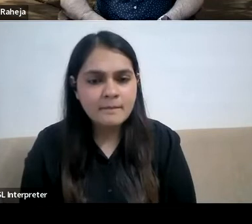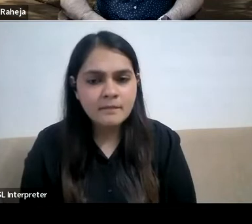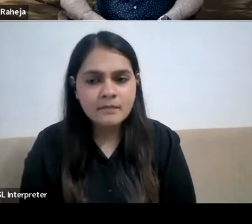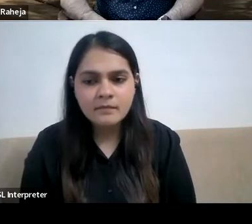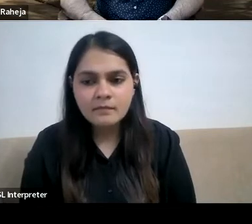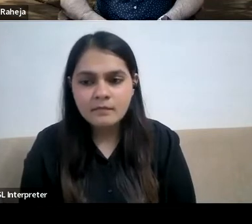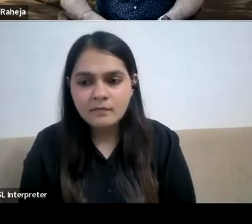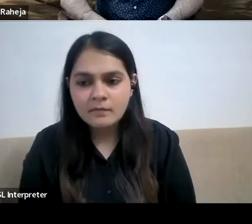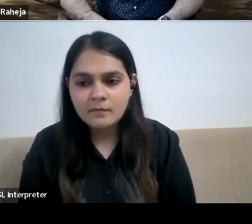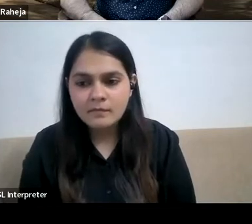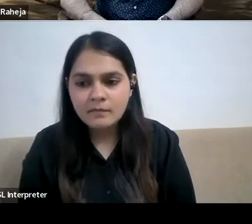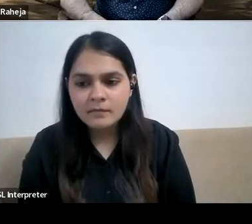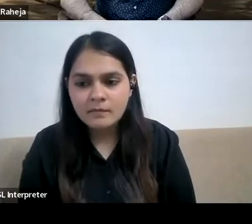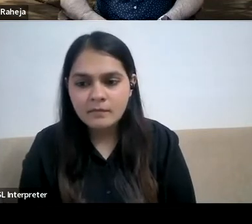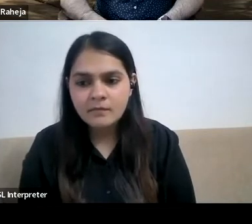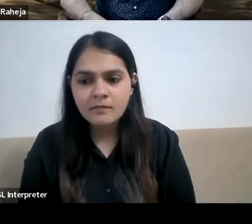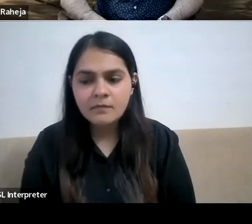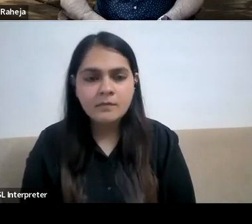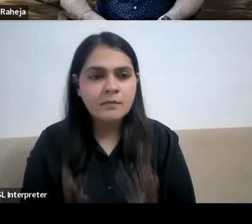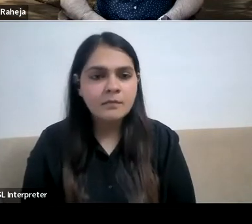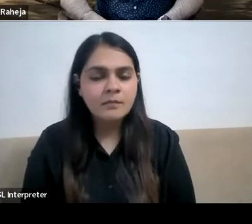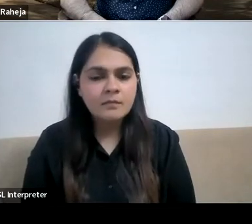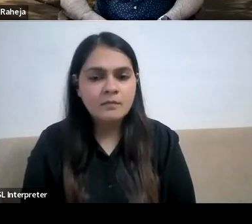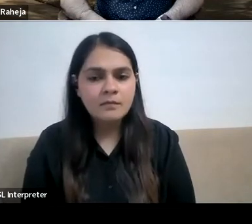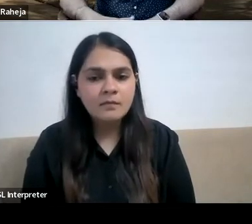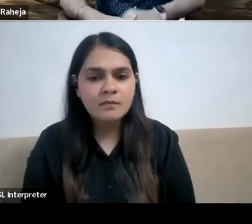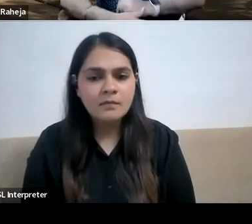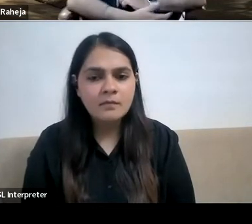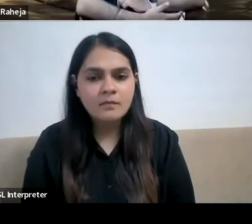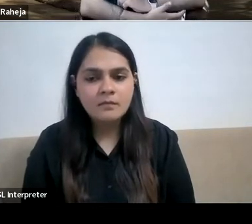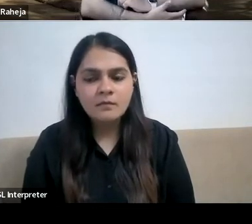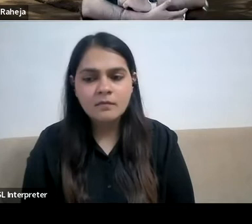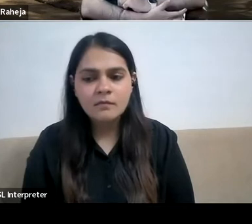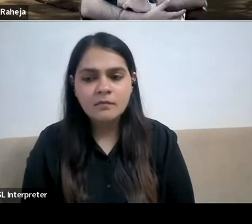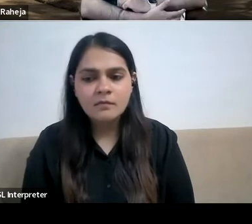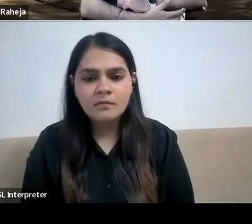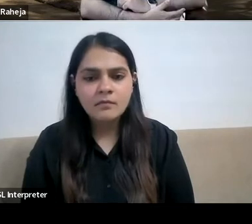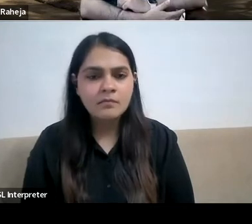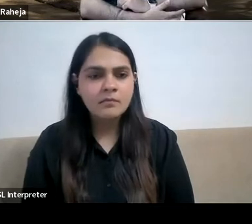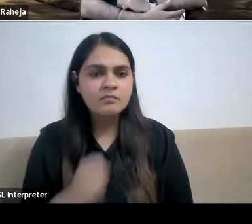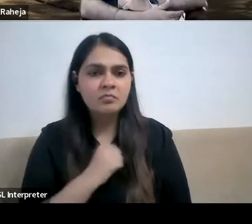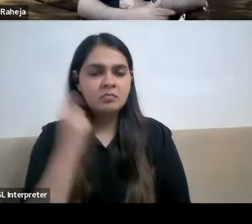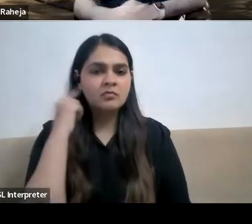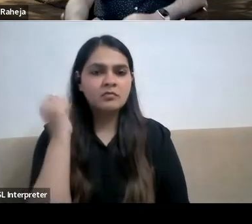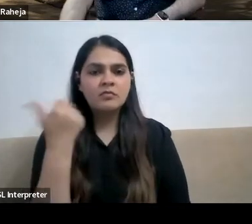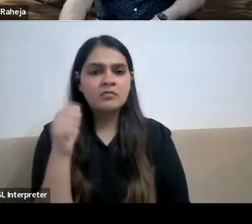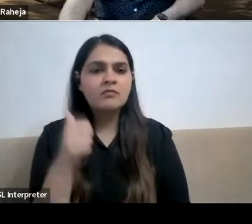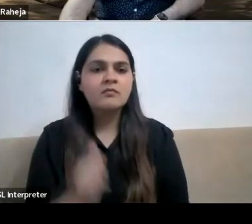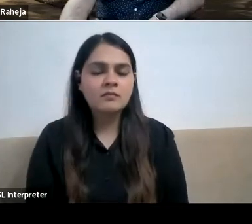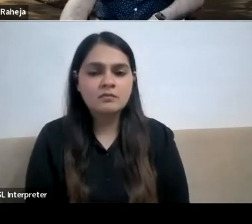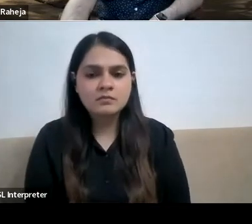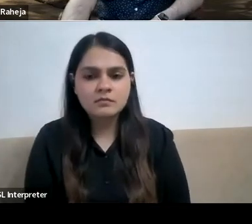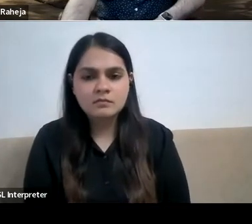all the playgrounds as well. I'm working with a few non-profit organizations called